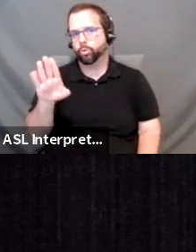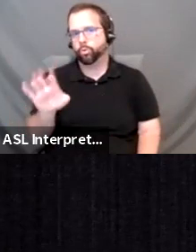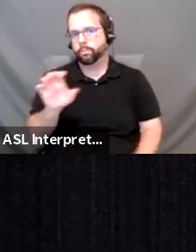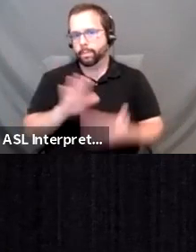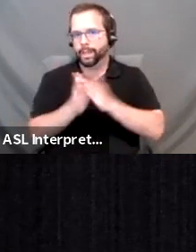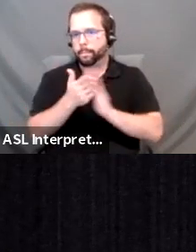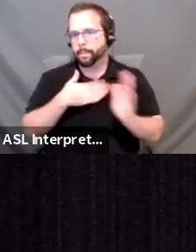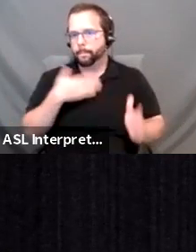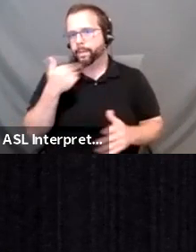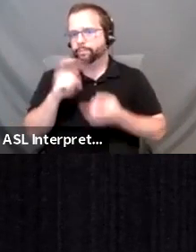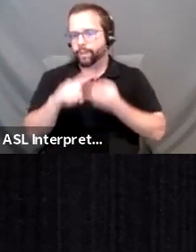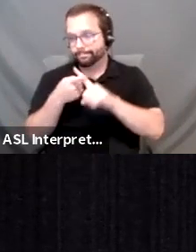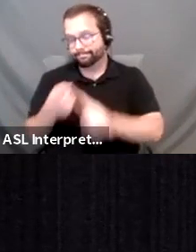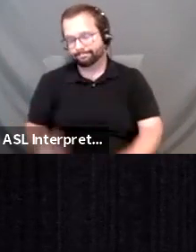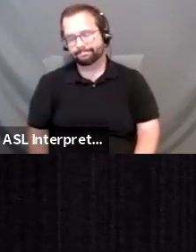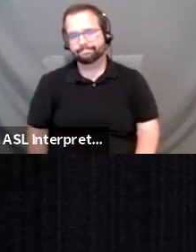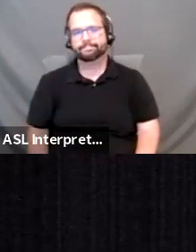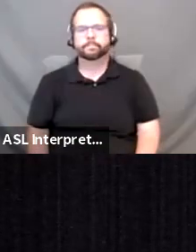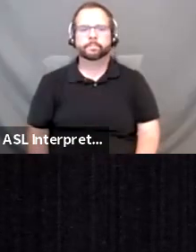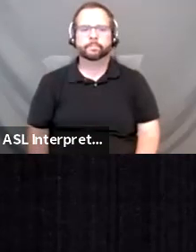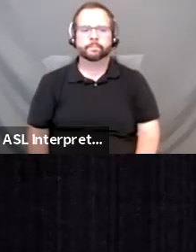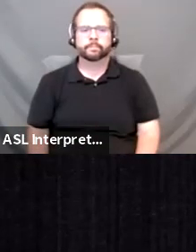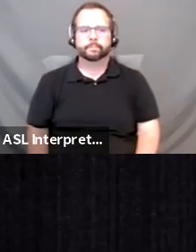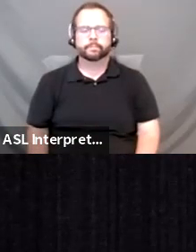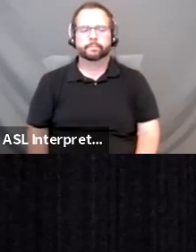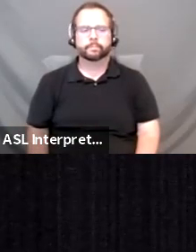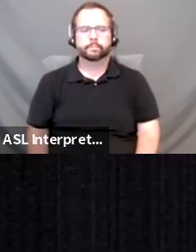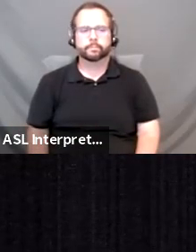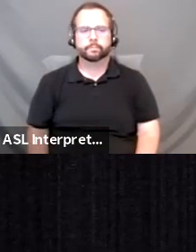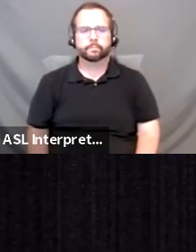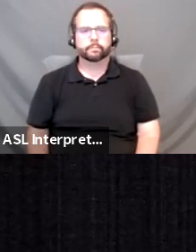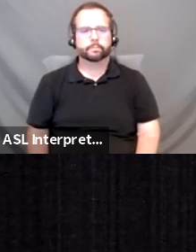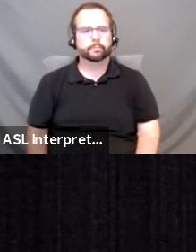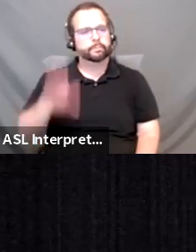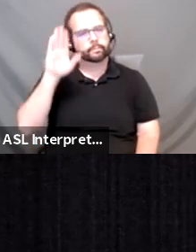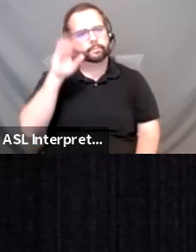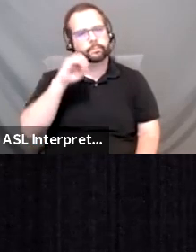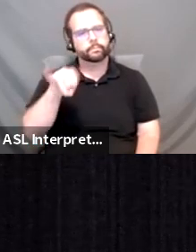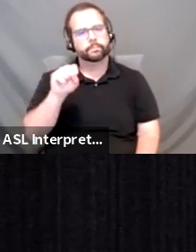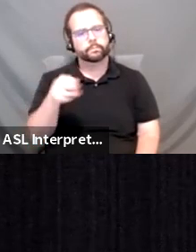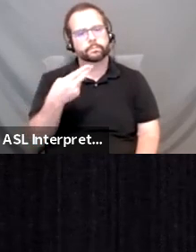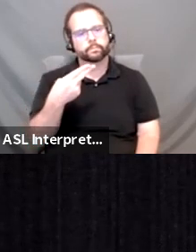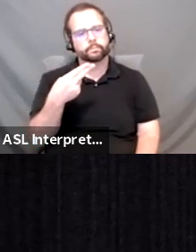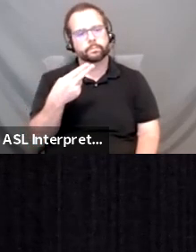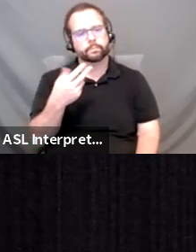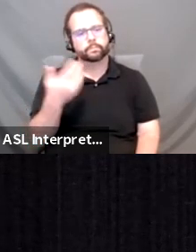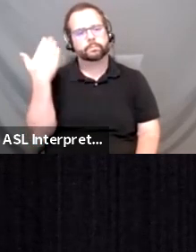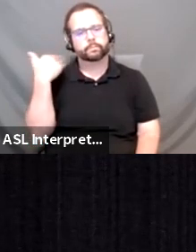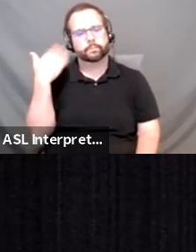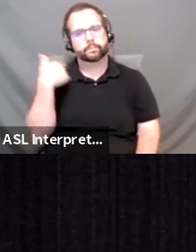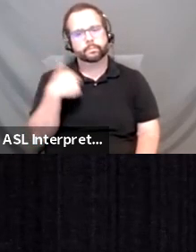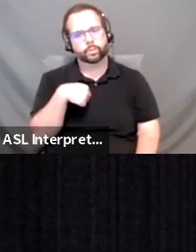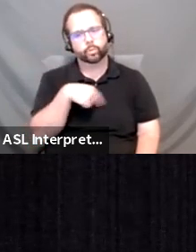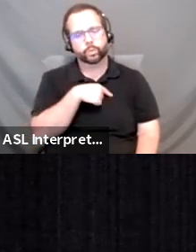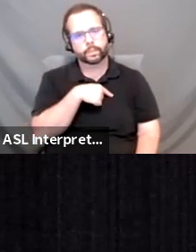So yeah. This is Josh. one thing that we did prior